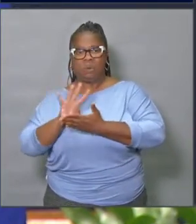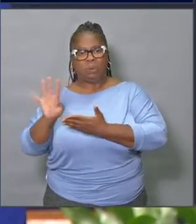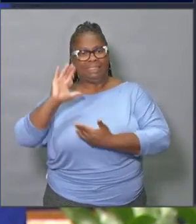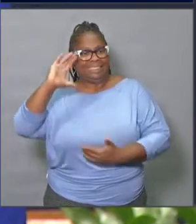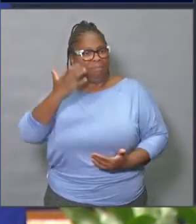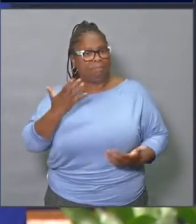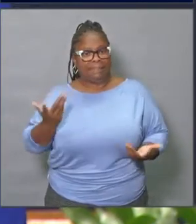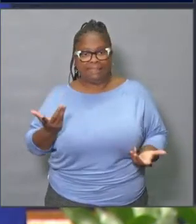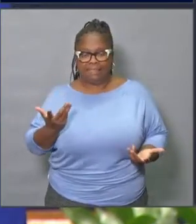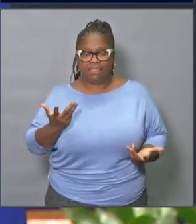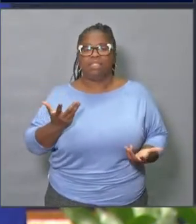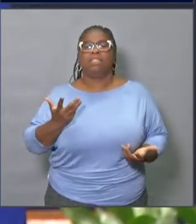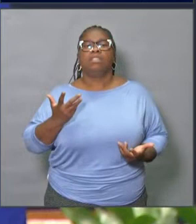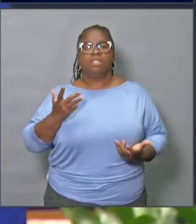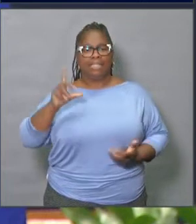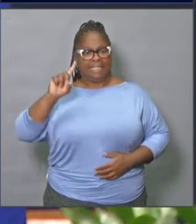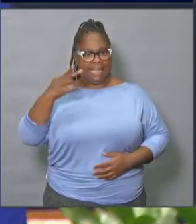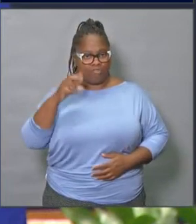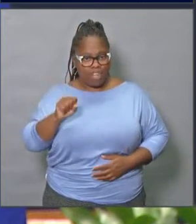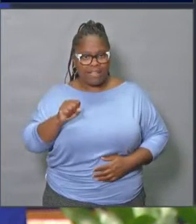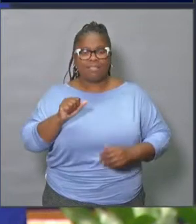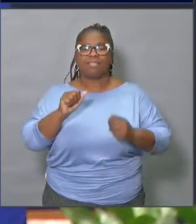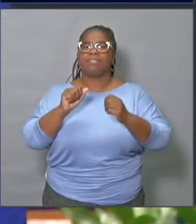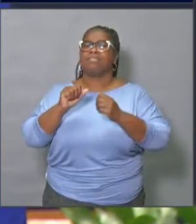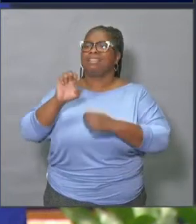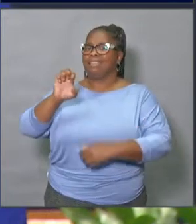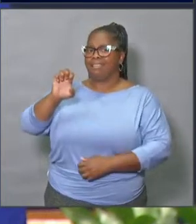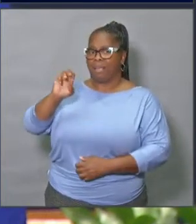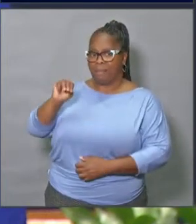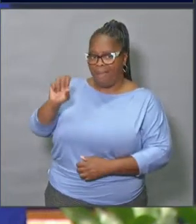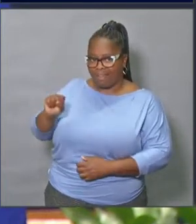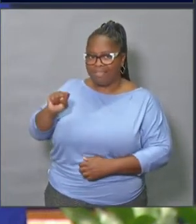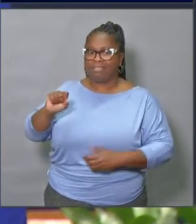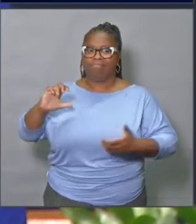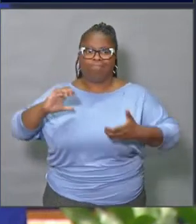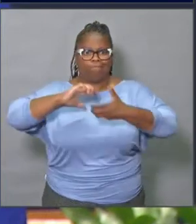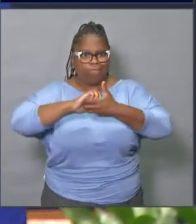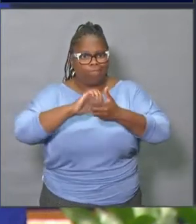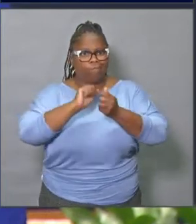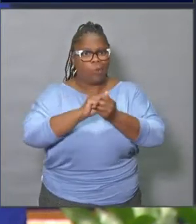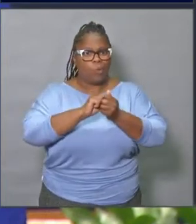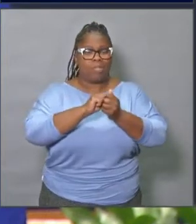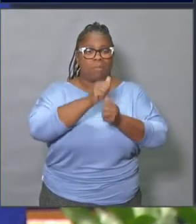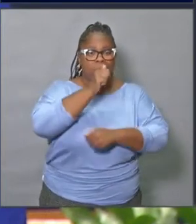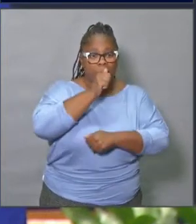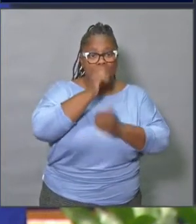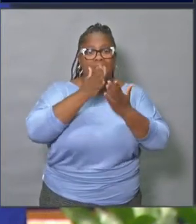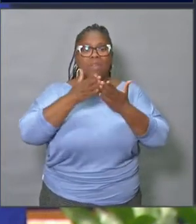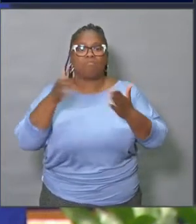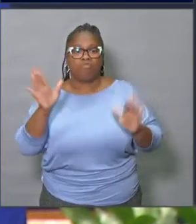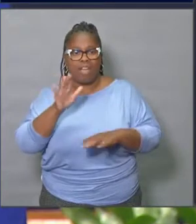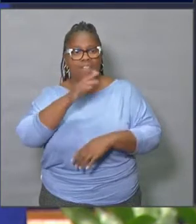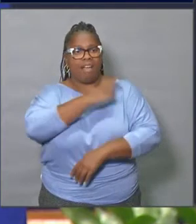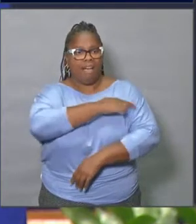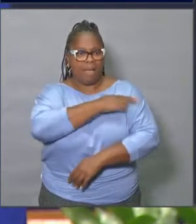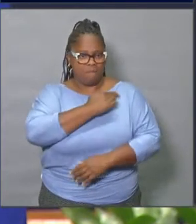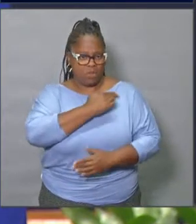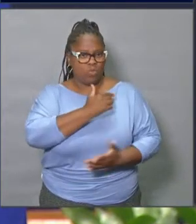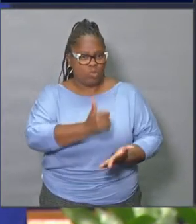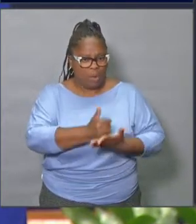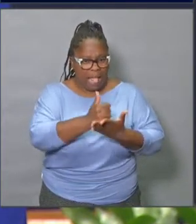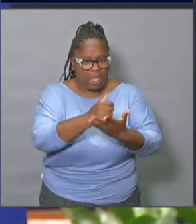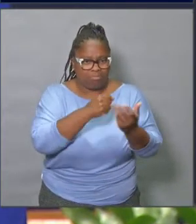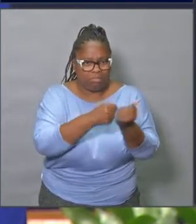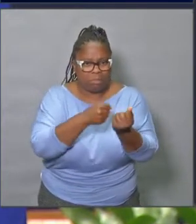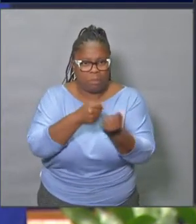our EMS agency is working closely with all hospitals, both public and private, across the county in support of their preparations to